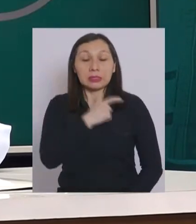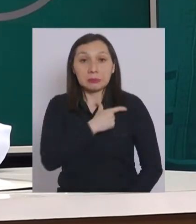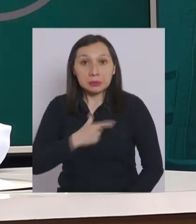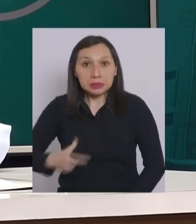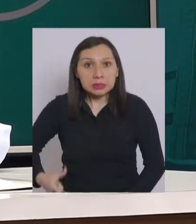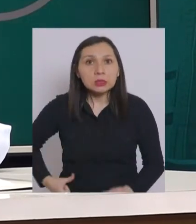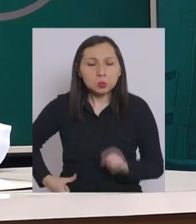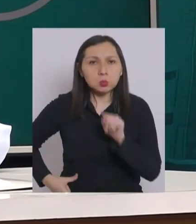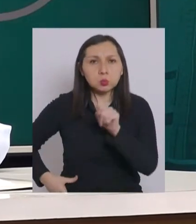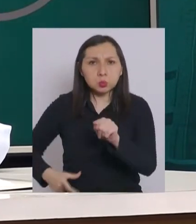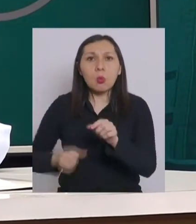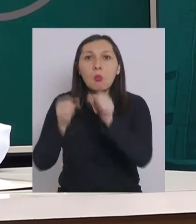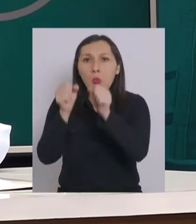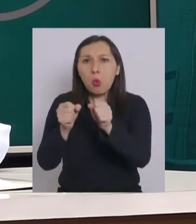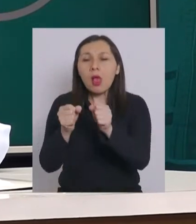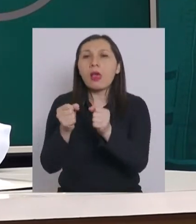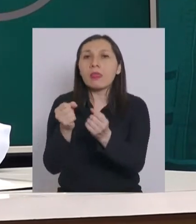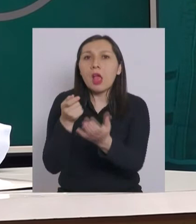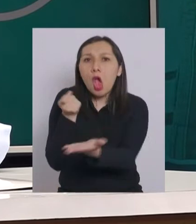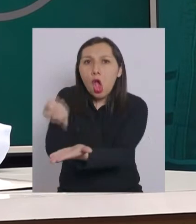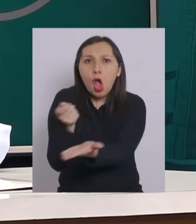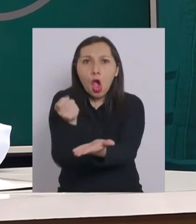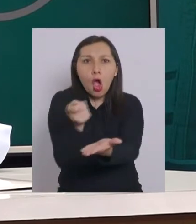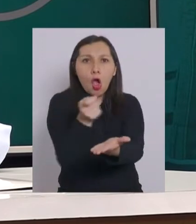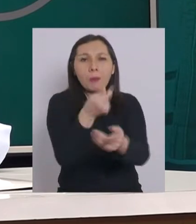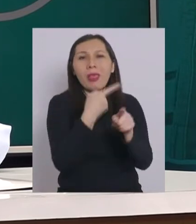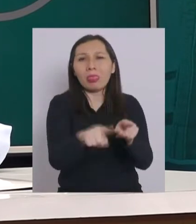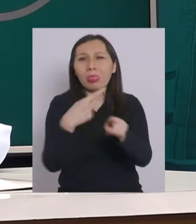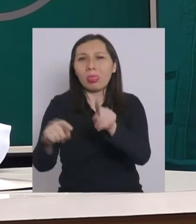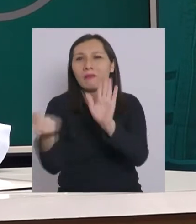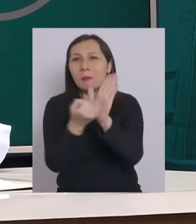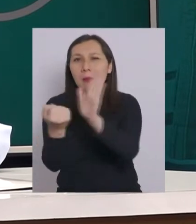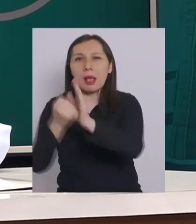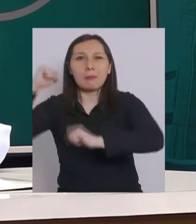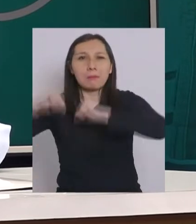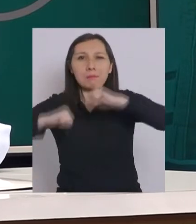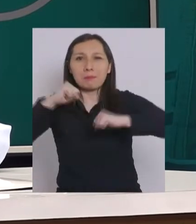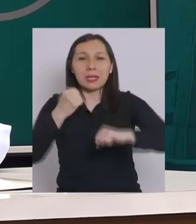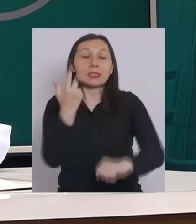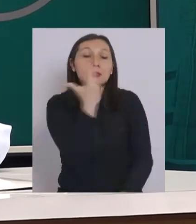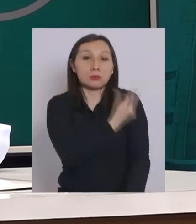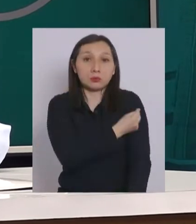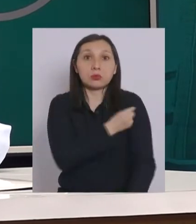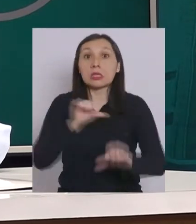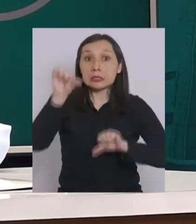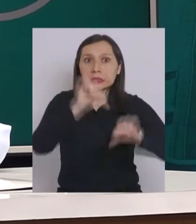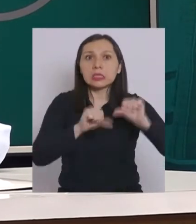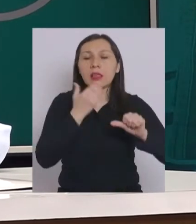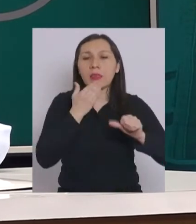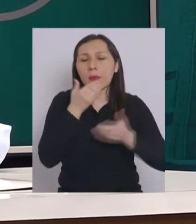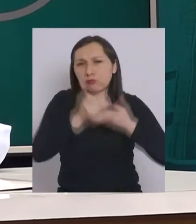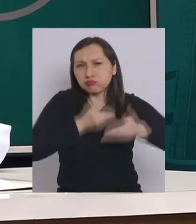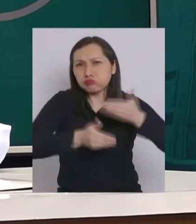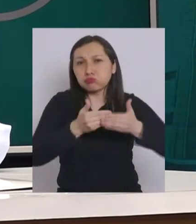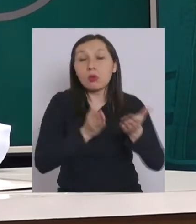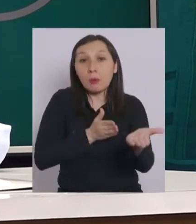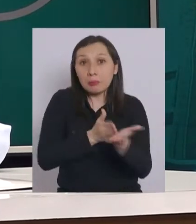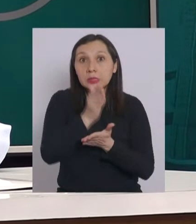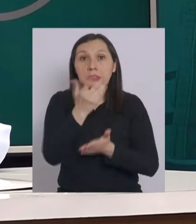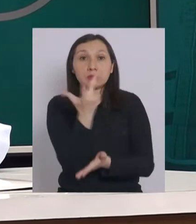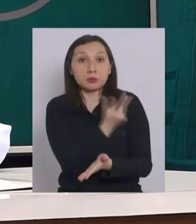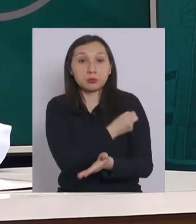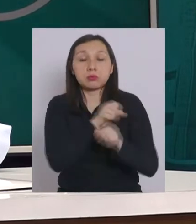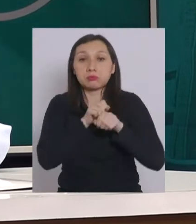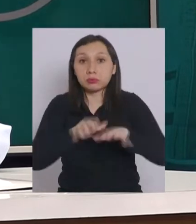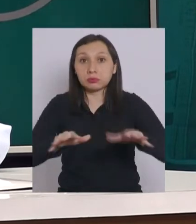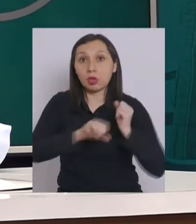Chile, led by our president, Sebastián Piñera, we could have access to a pool of different vaccines, and